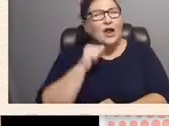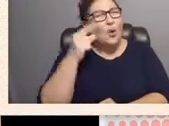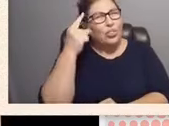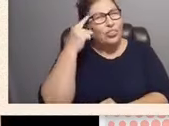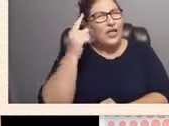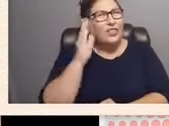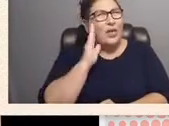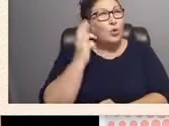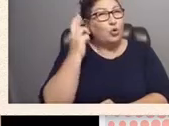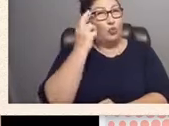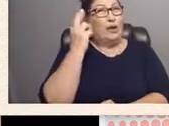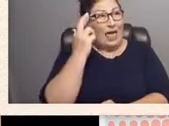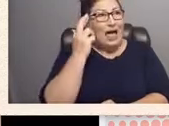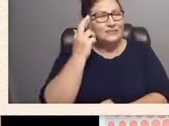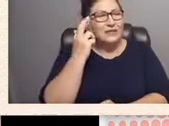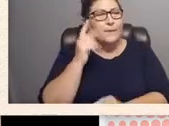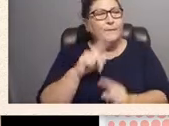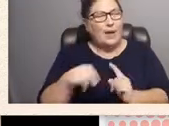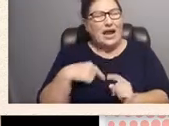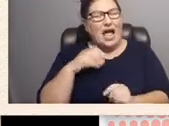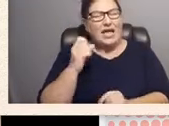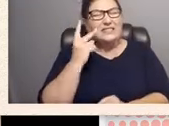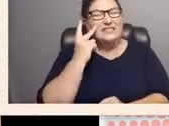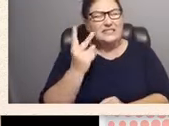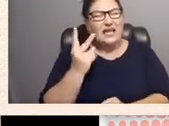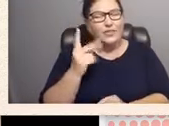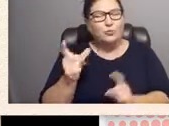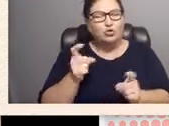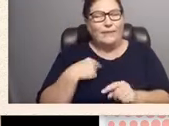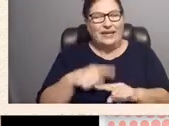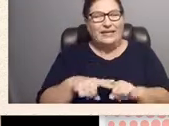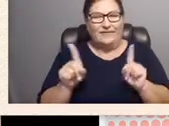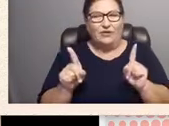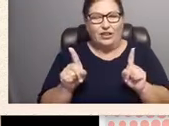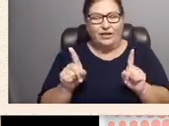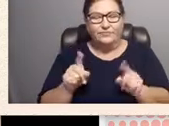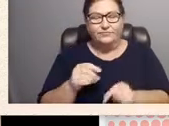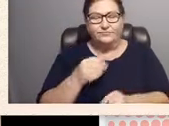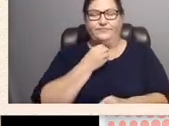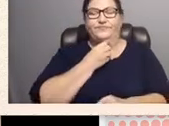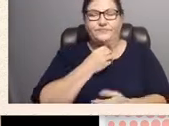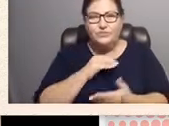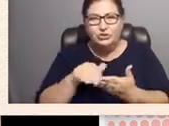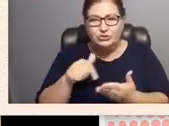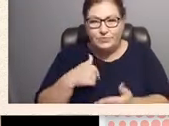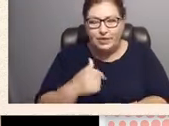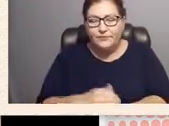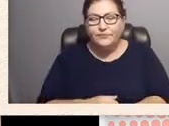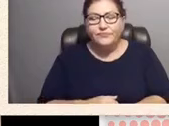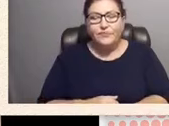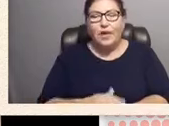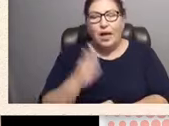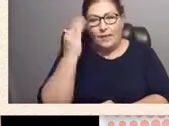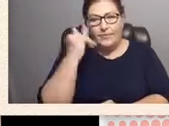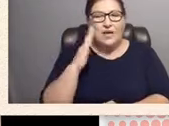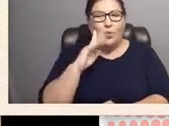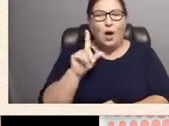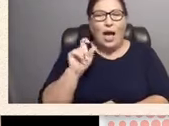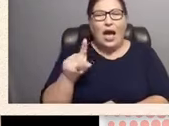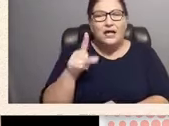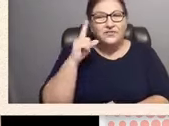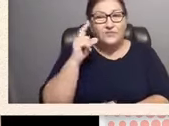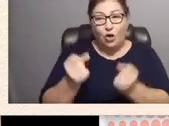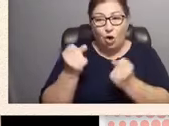but I could see them definitely treating me differently. Excuse me. Because I'll ask for like the car to hang out with my friends,